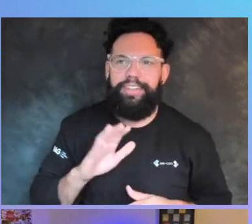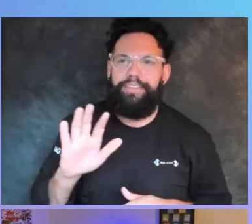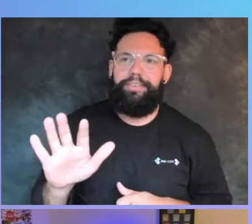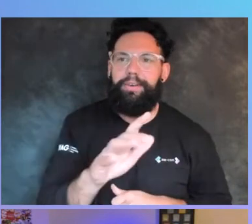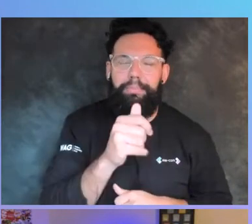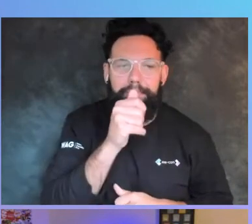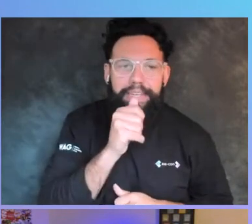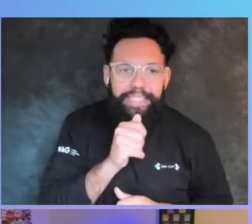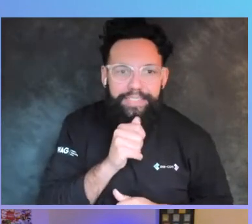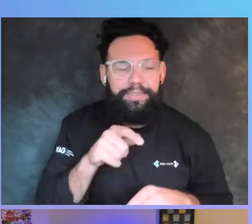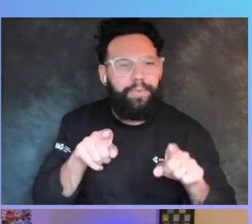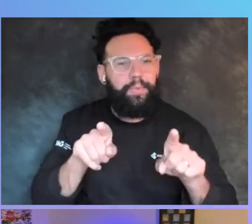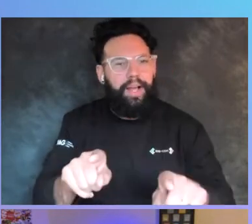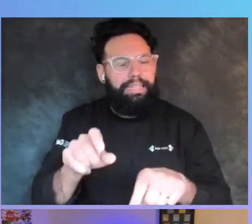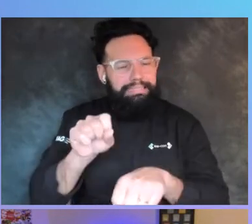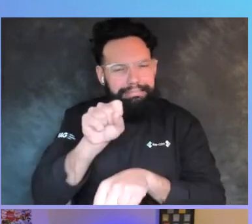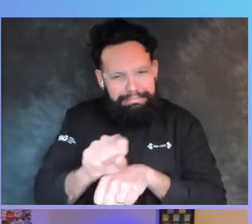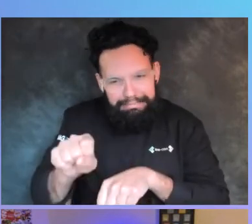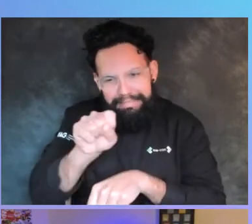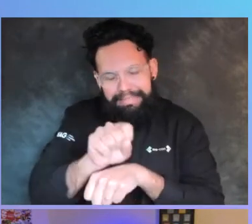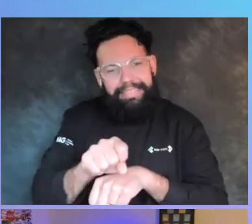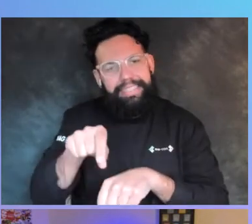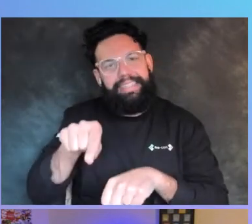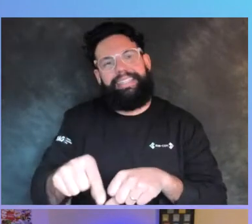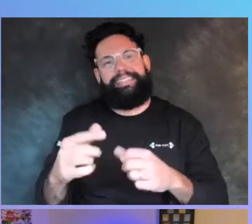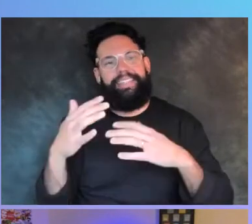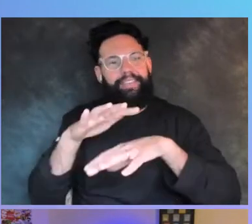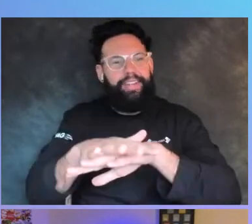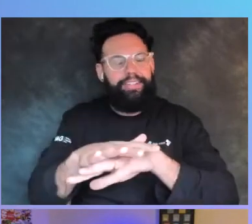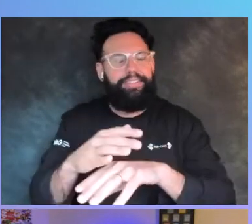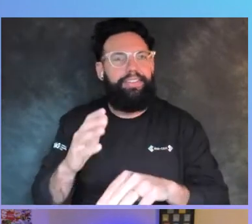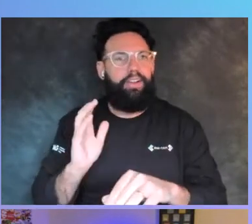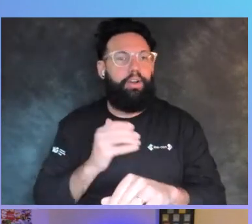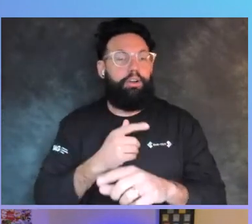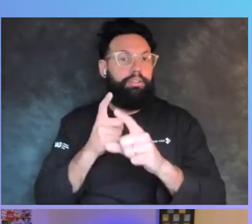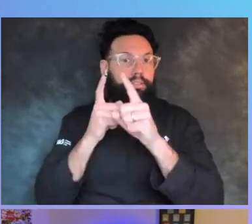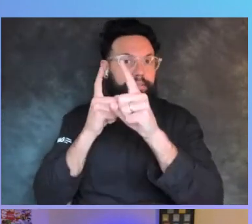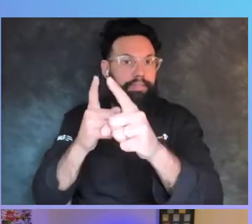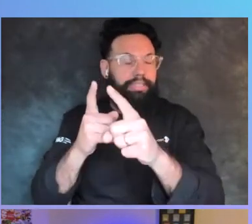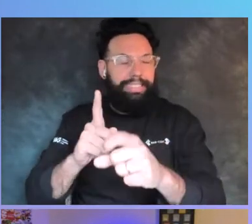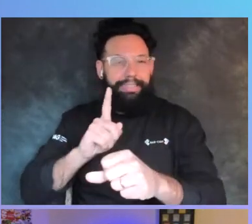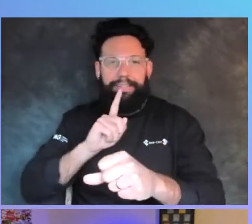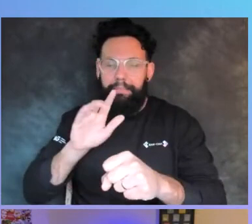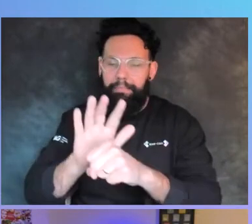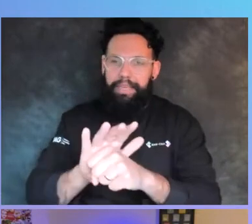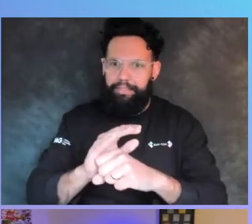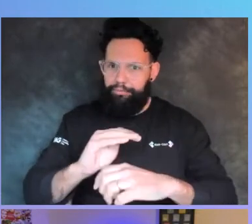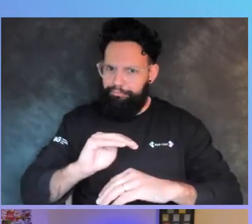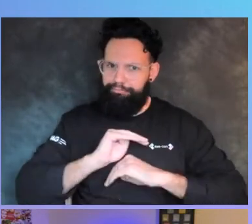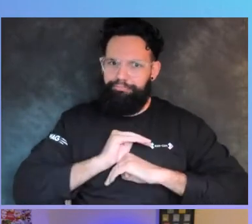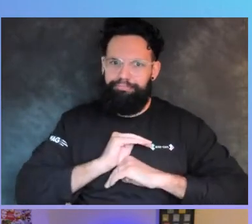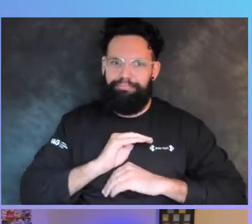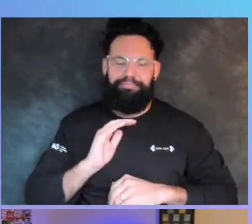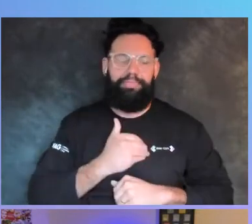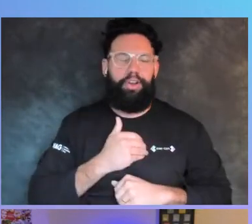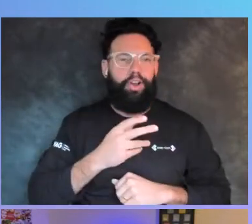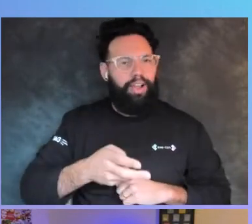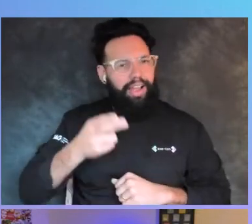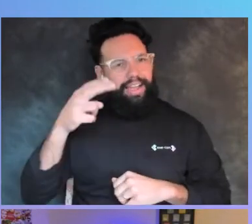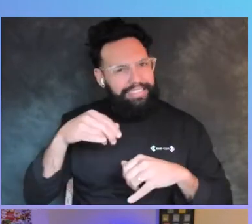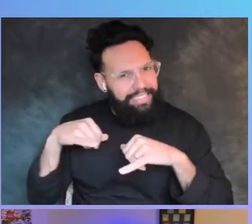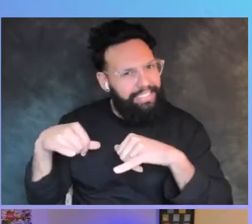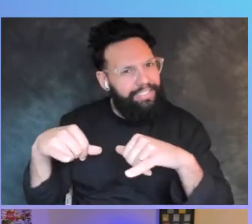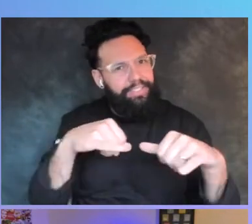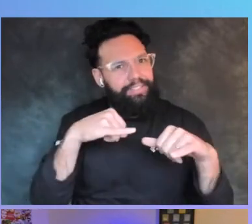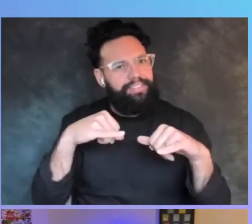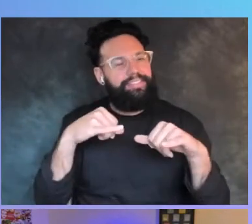integration. We're highly committed to making sure that this integration meets our high standards and that we are making the